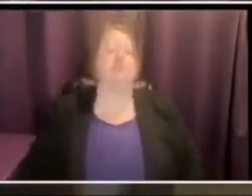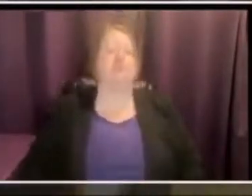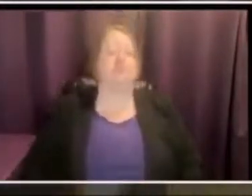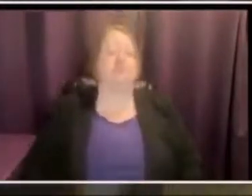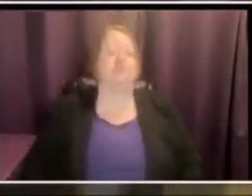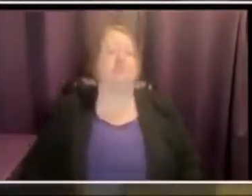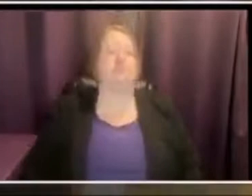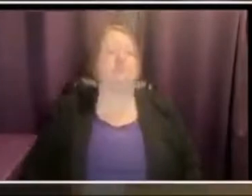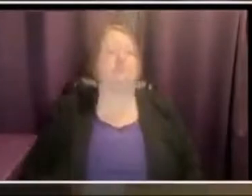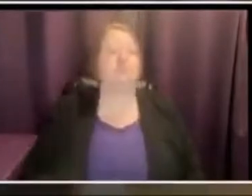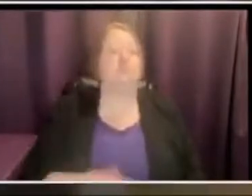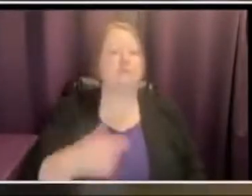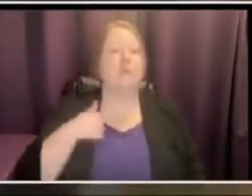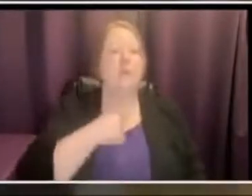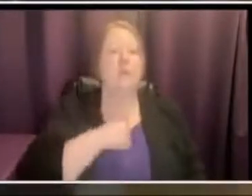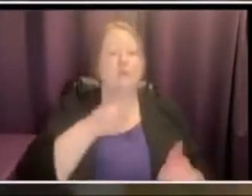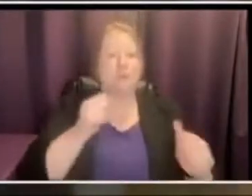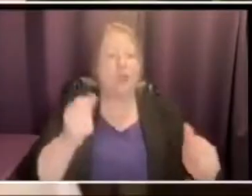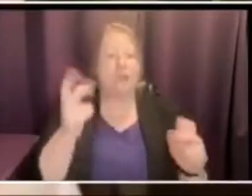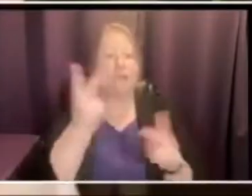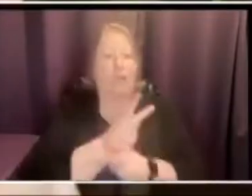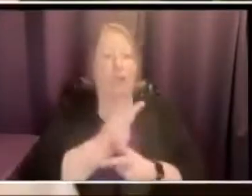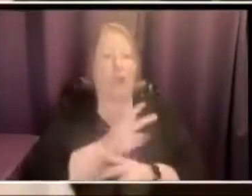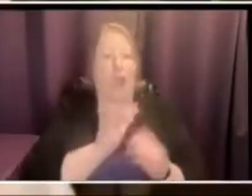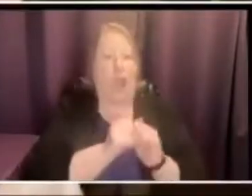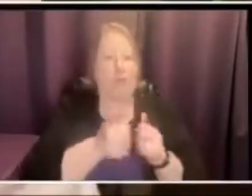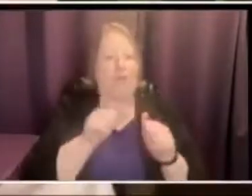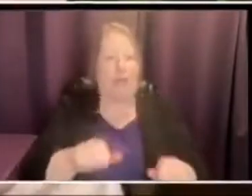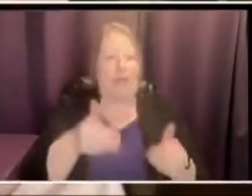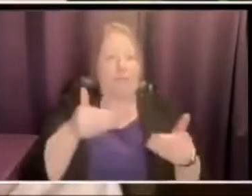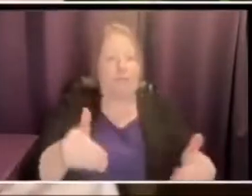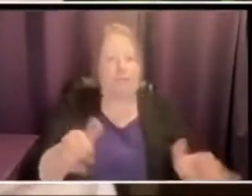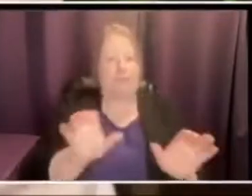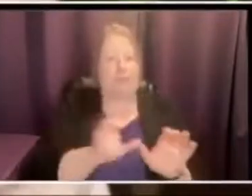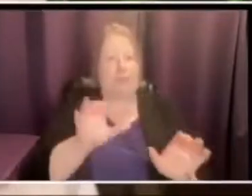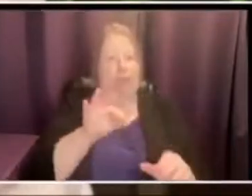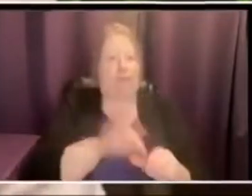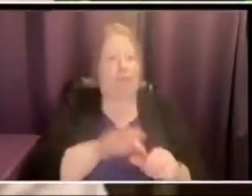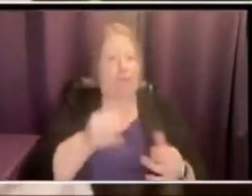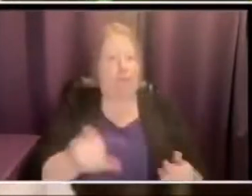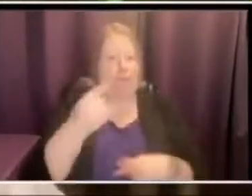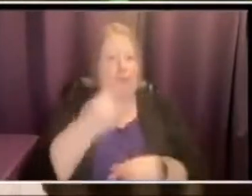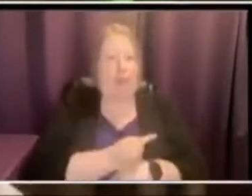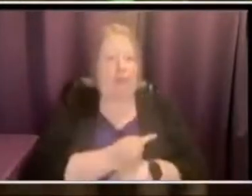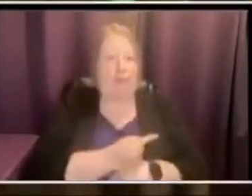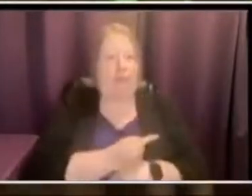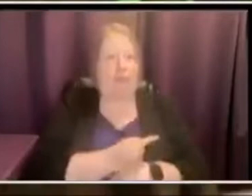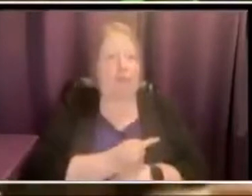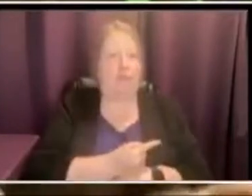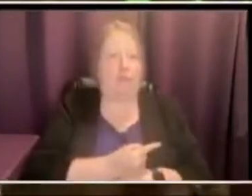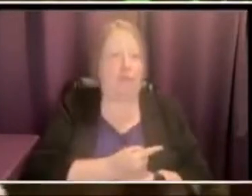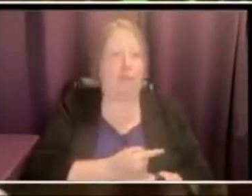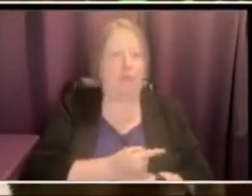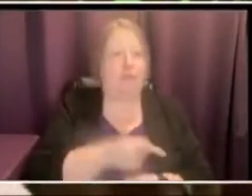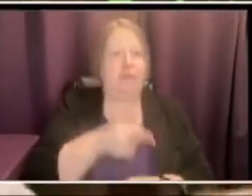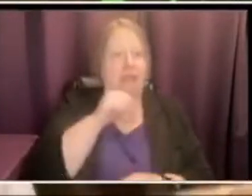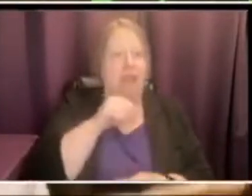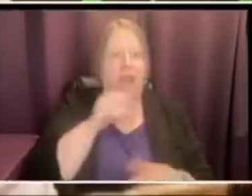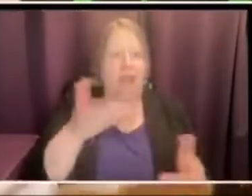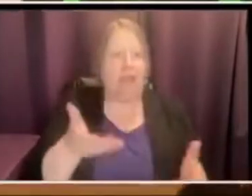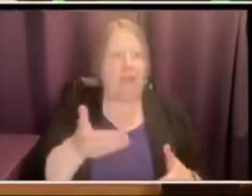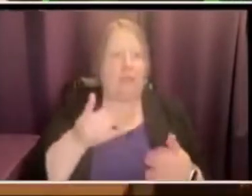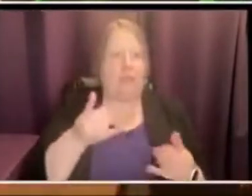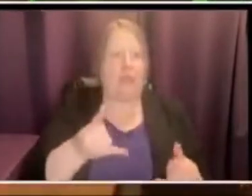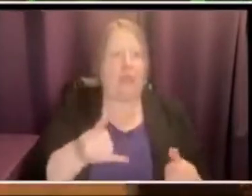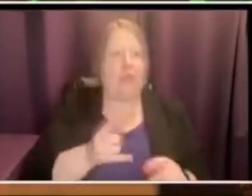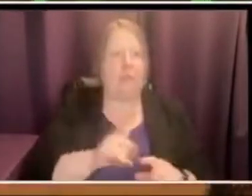we're trying to figure out how we can get this job done today. We talked to Mitch about it earlier. He's not in the room right now, but he was with